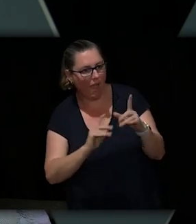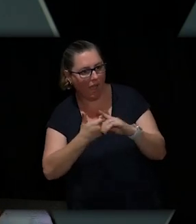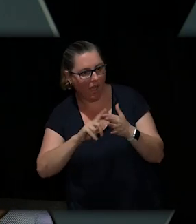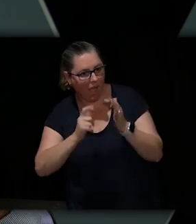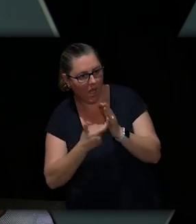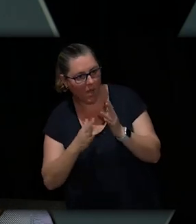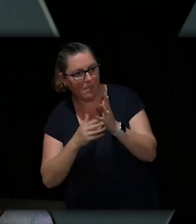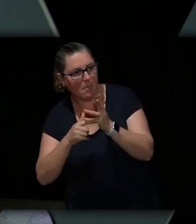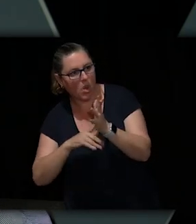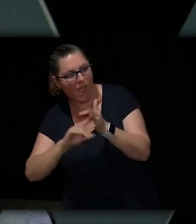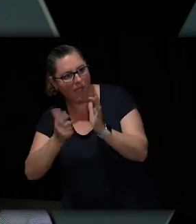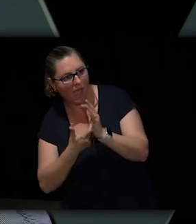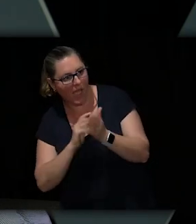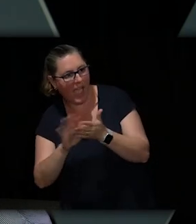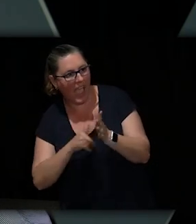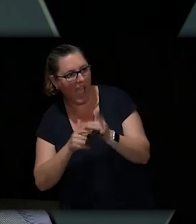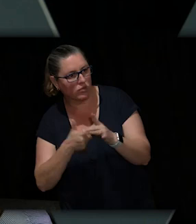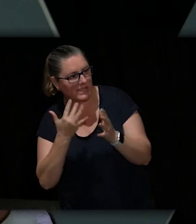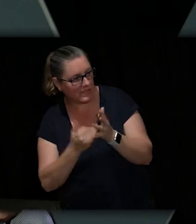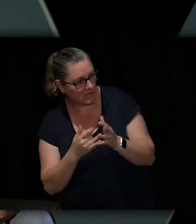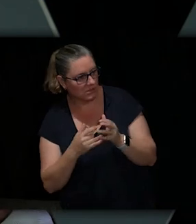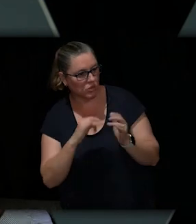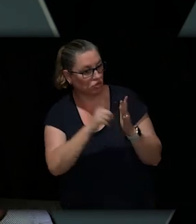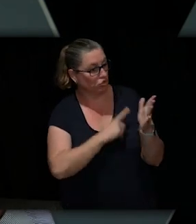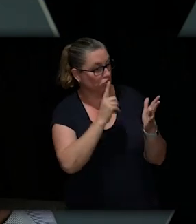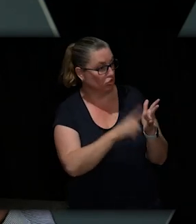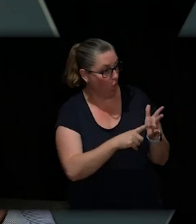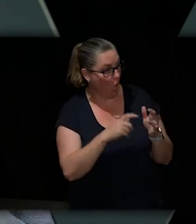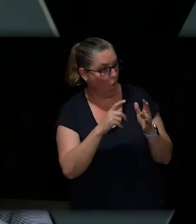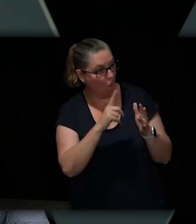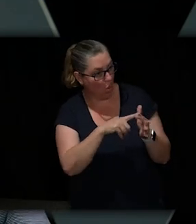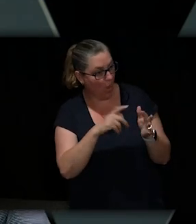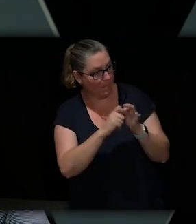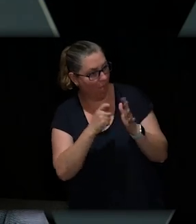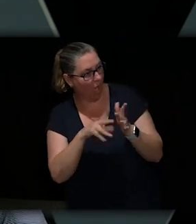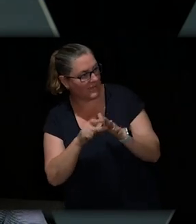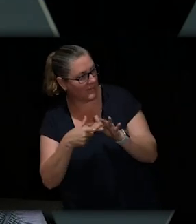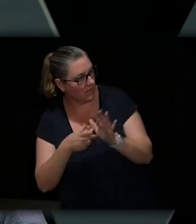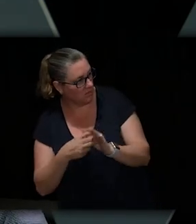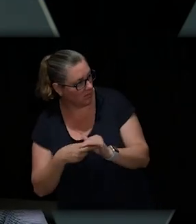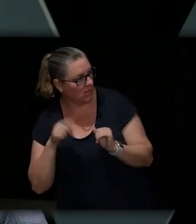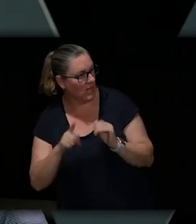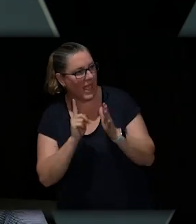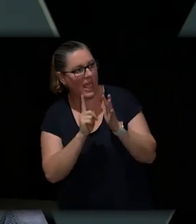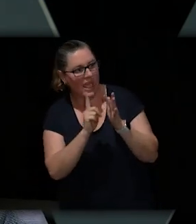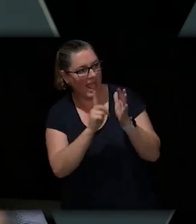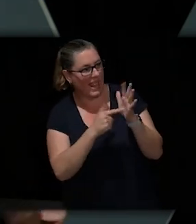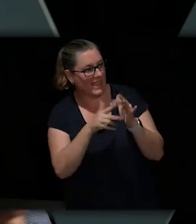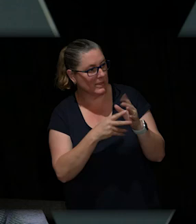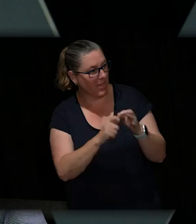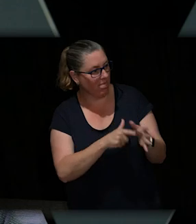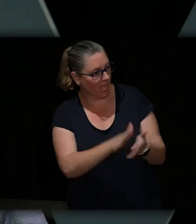Vice President Biden, I think could still make a run. There's Elizabeth Warren, but there just hasn't,